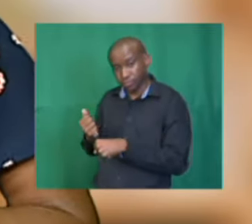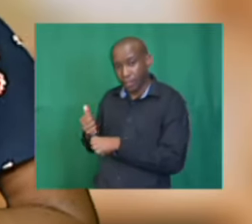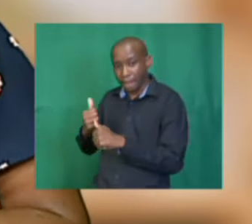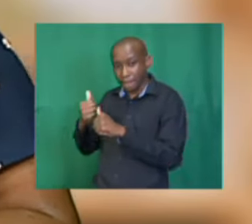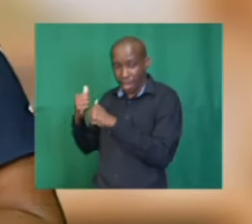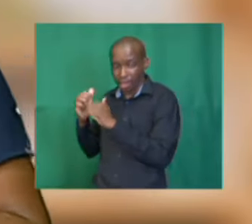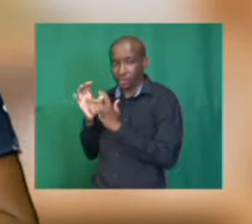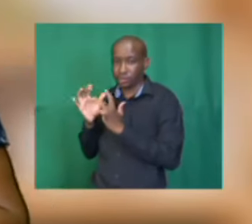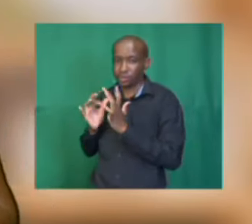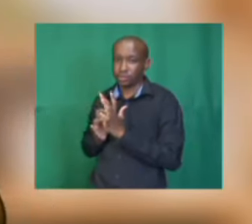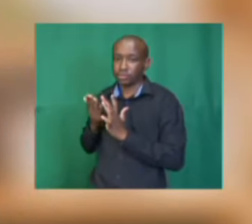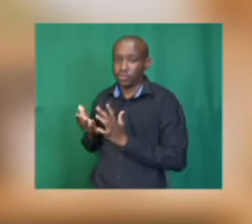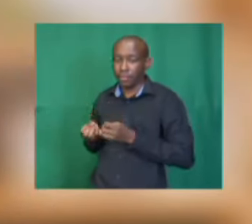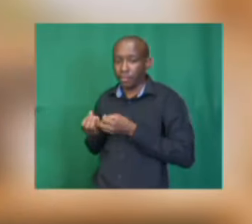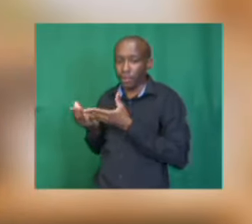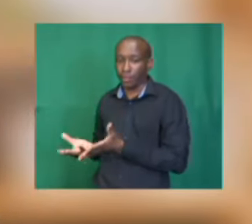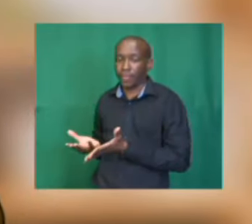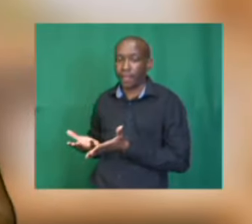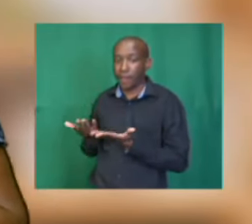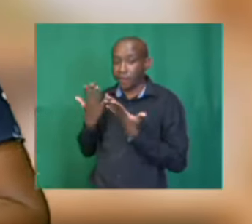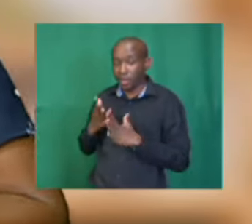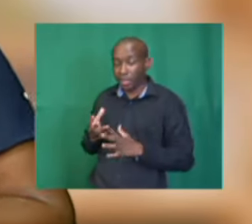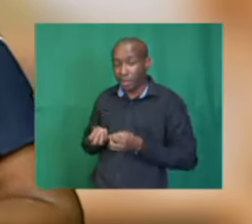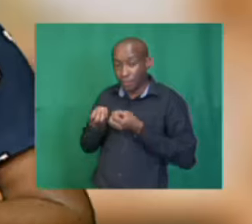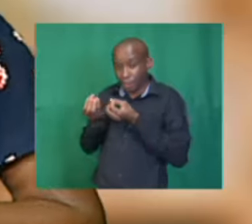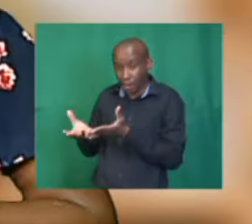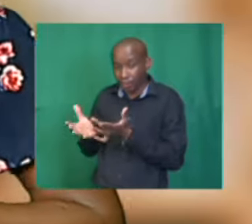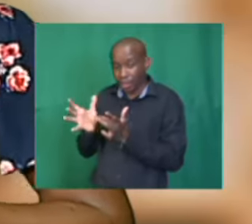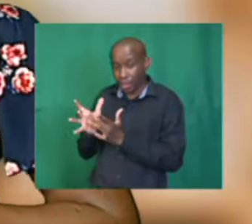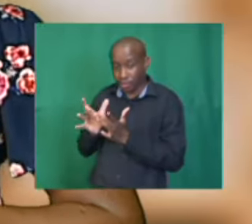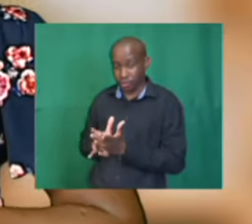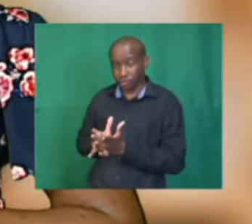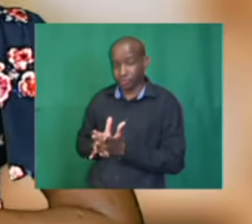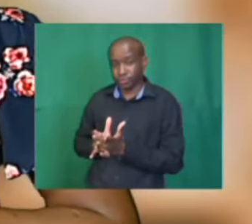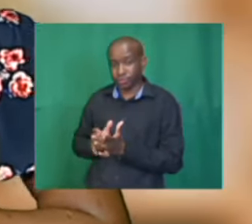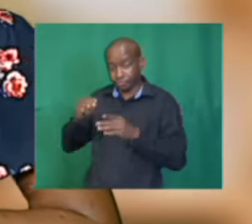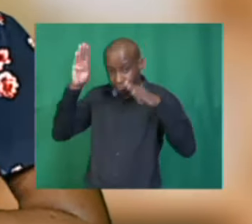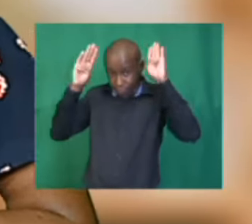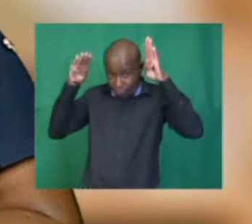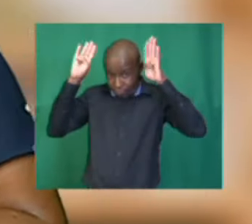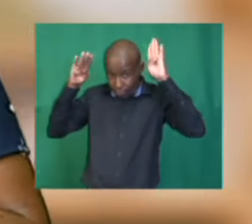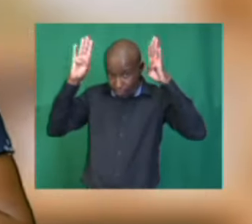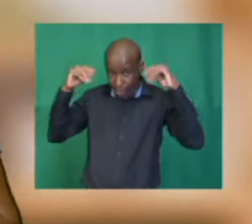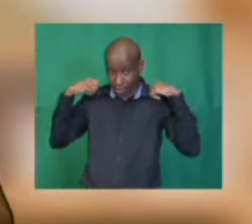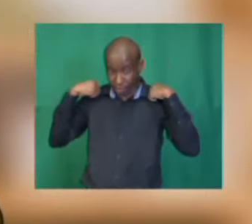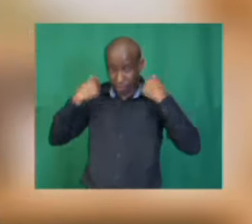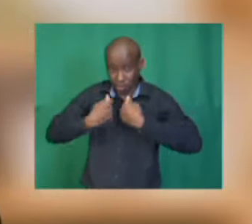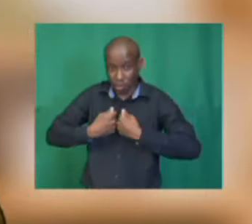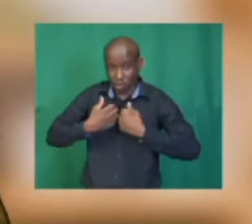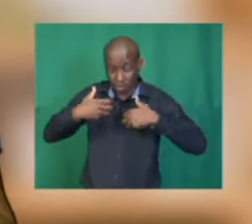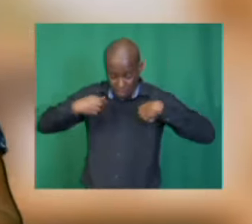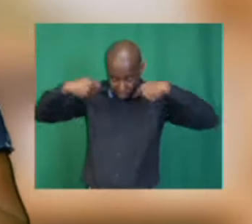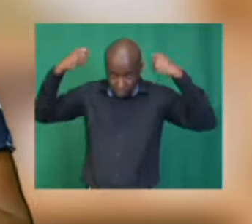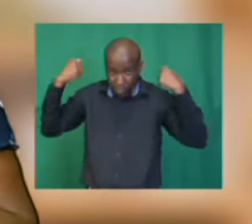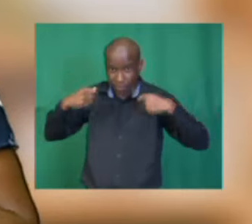for the colt. Upon arrival there, they took out their garments.